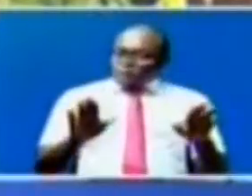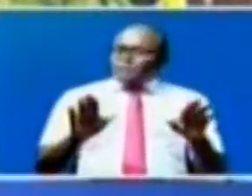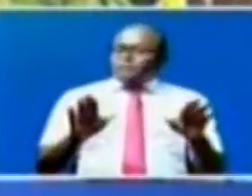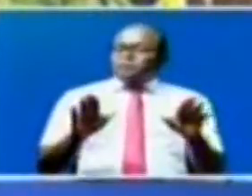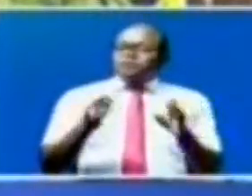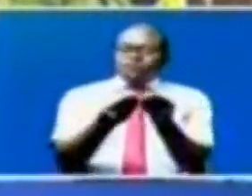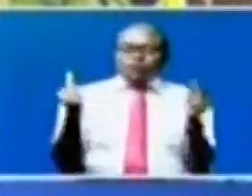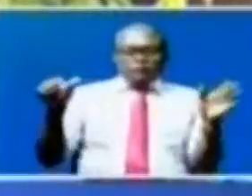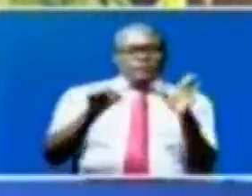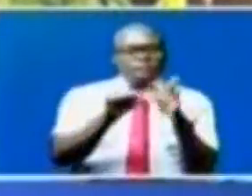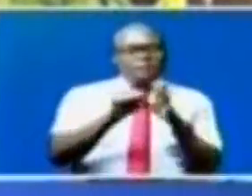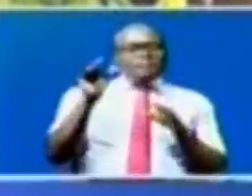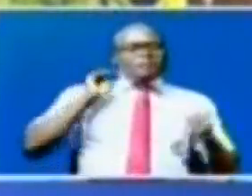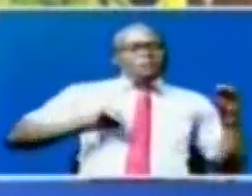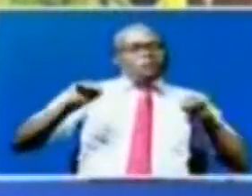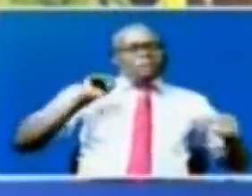ya ufisadi